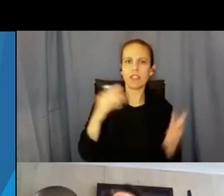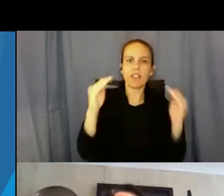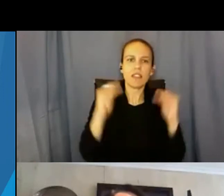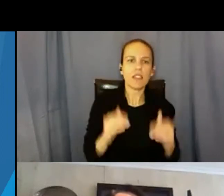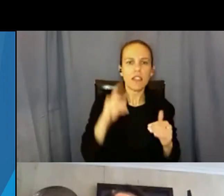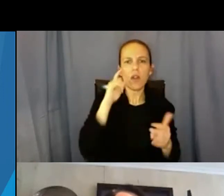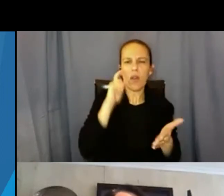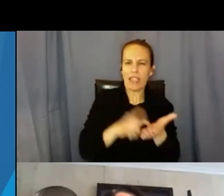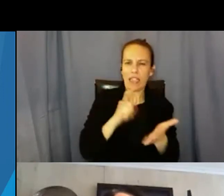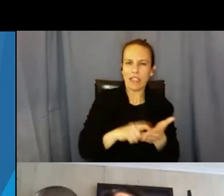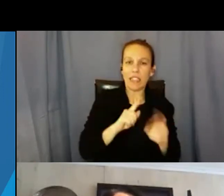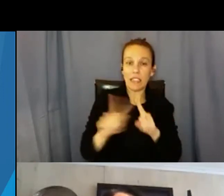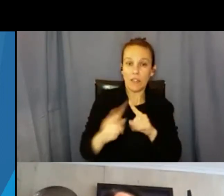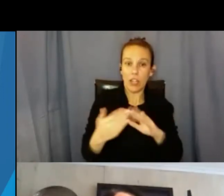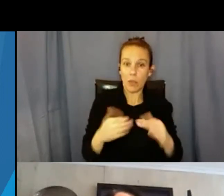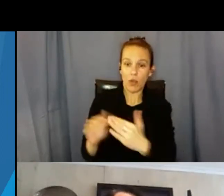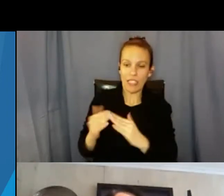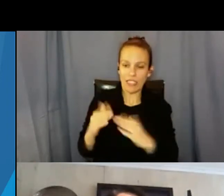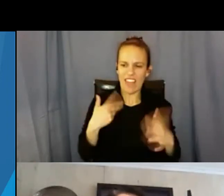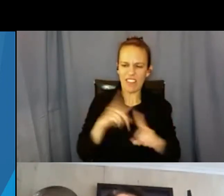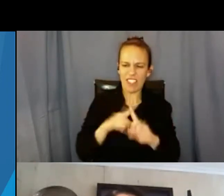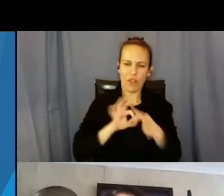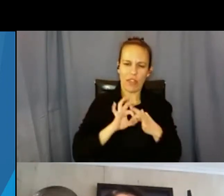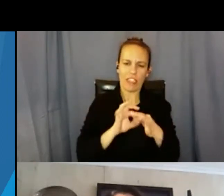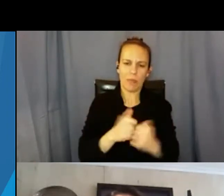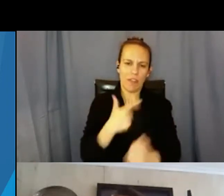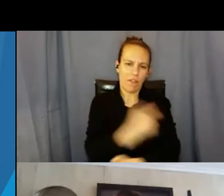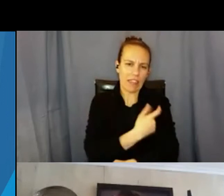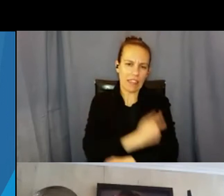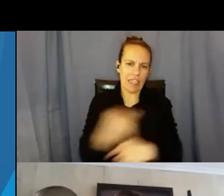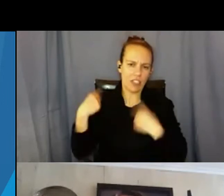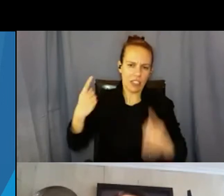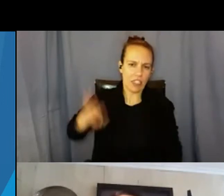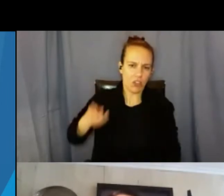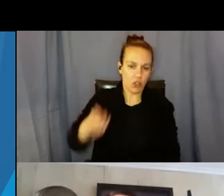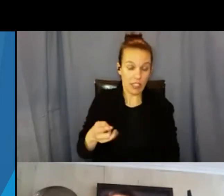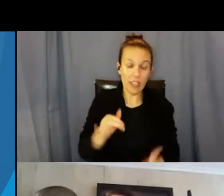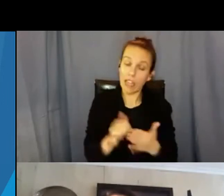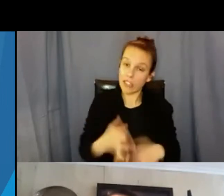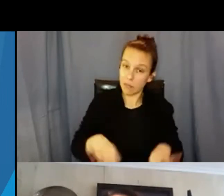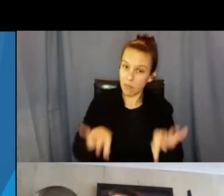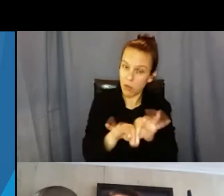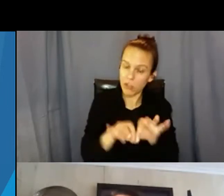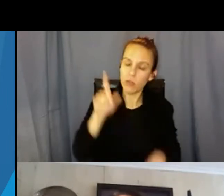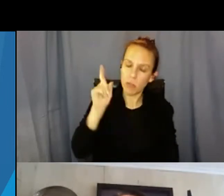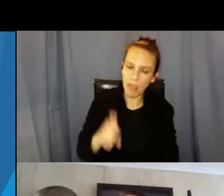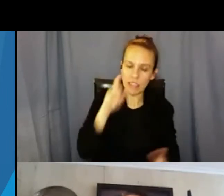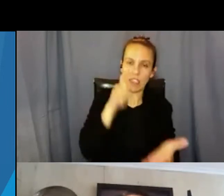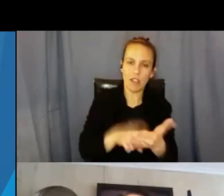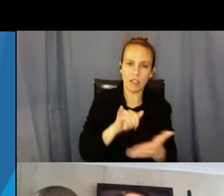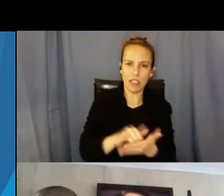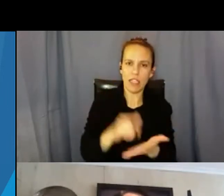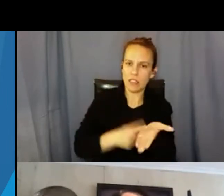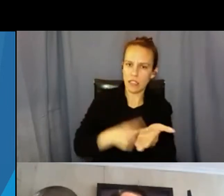different relationships with vaccination, that's imperative to acknowledge that and talk about that. And